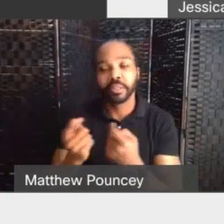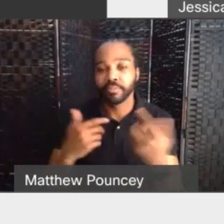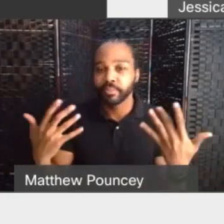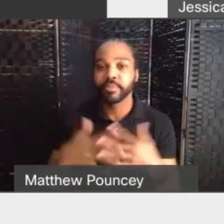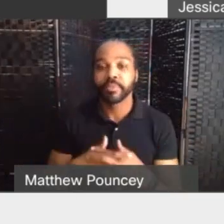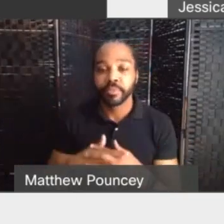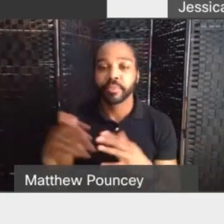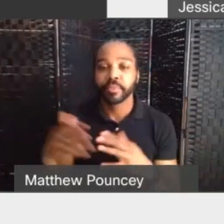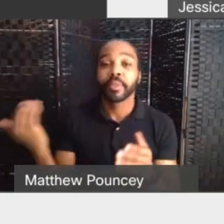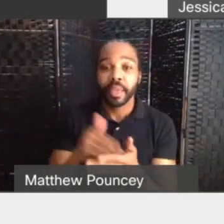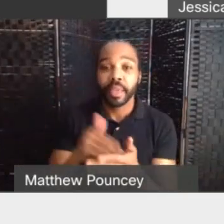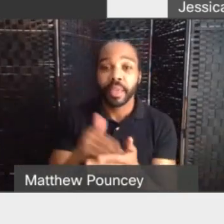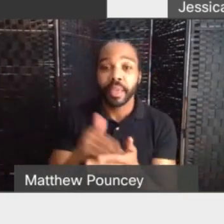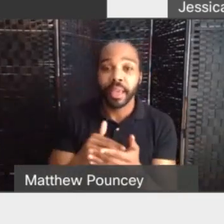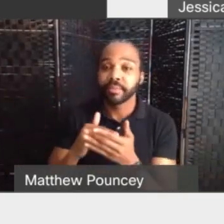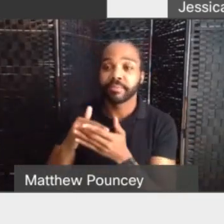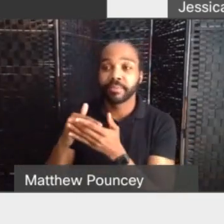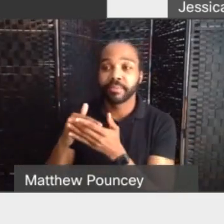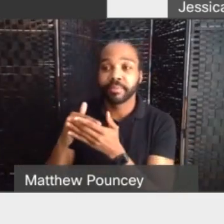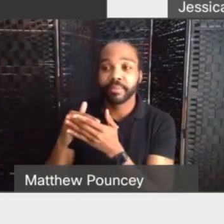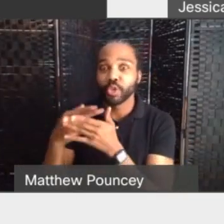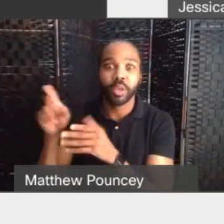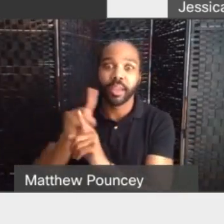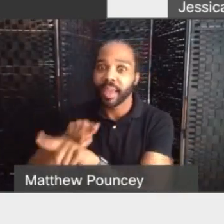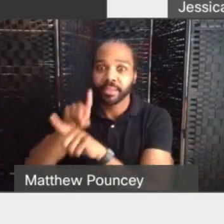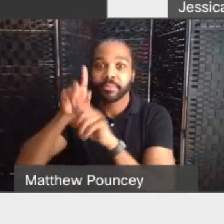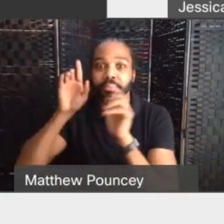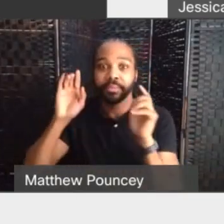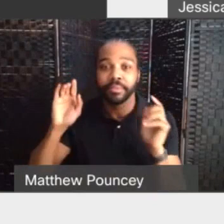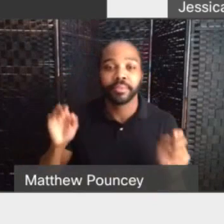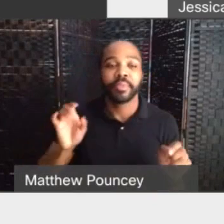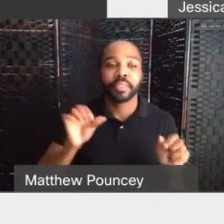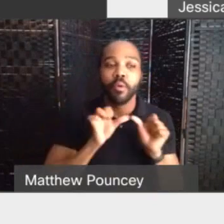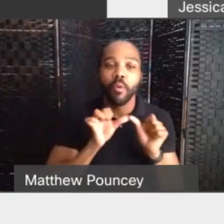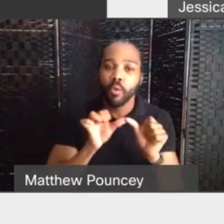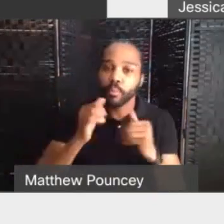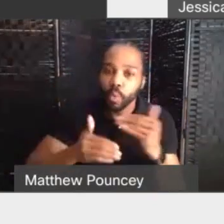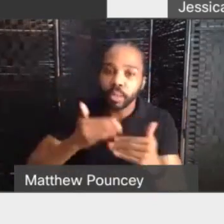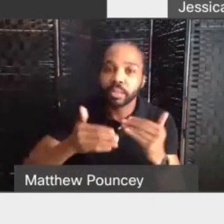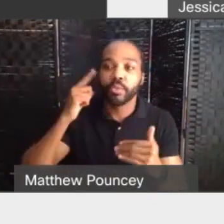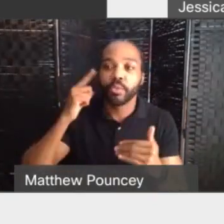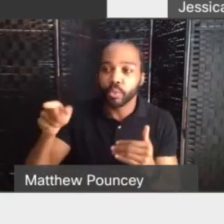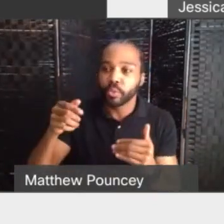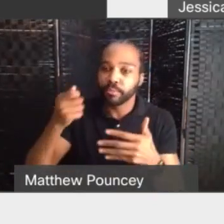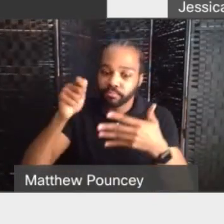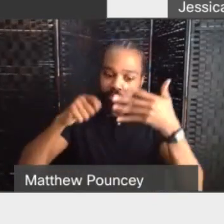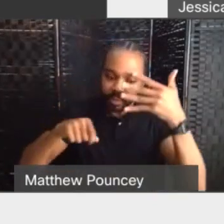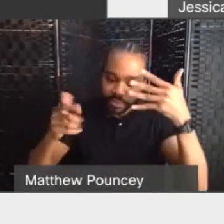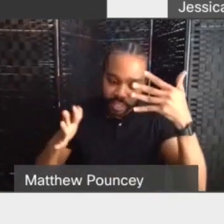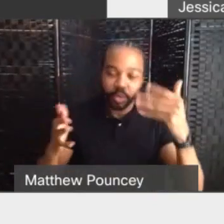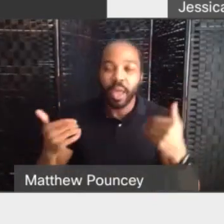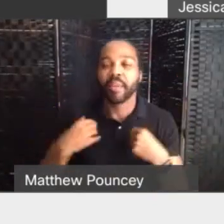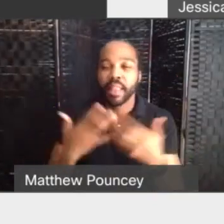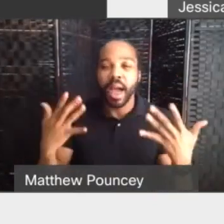Again, the short answer would be that it's an ongoing process to get these things done. We have a lot of initiatives that are